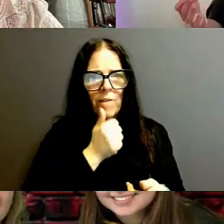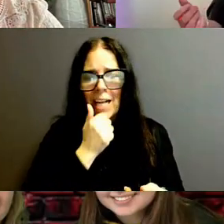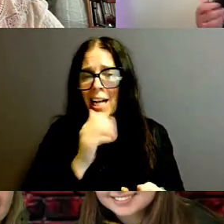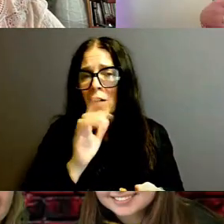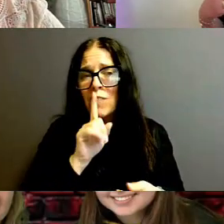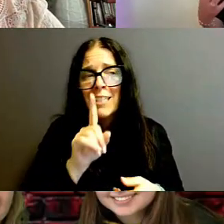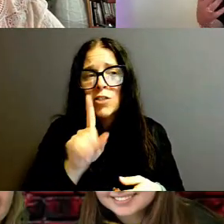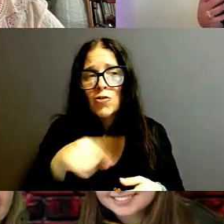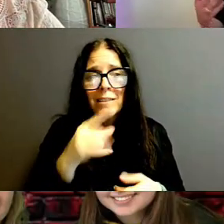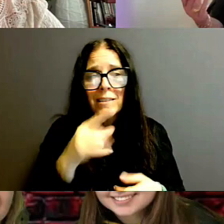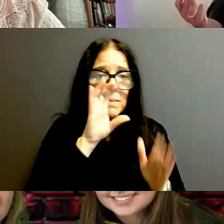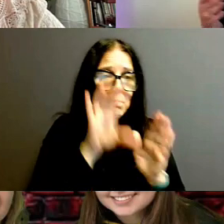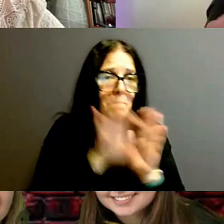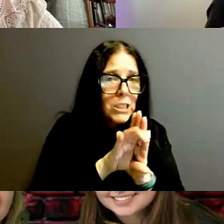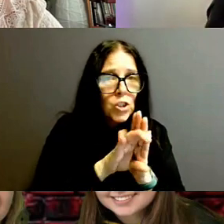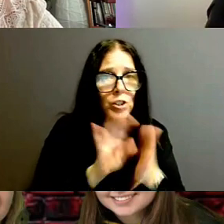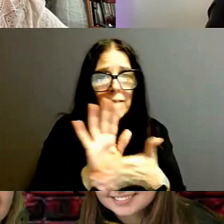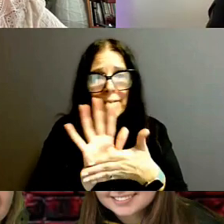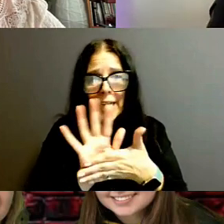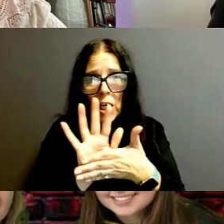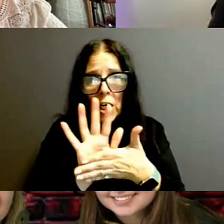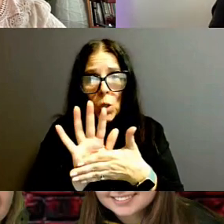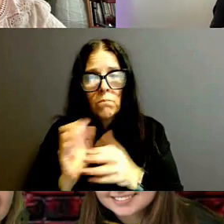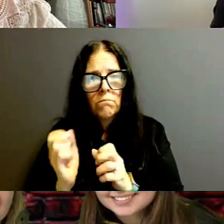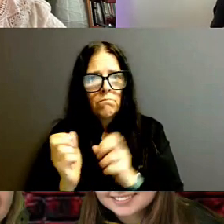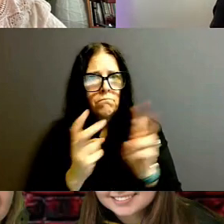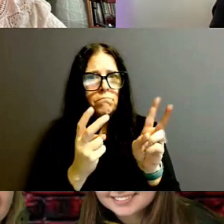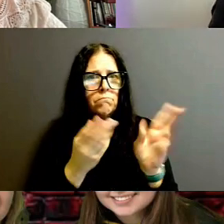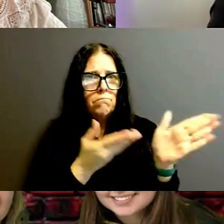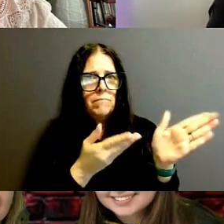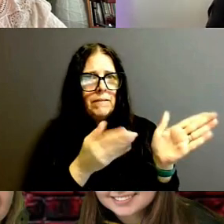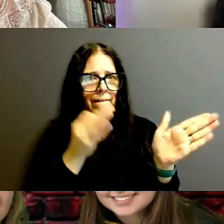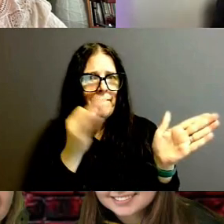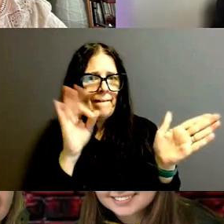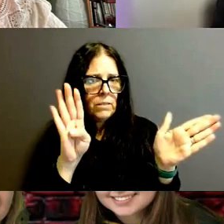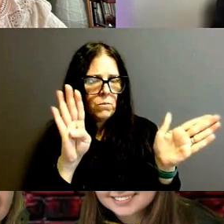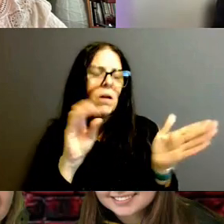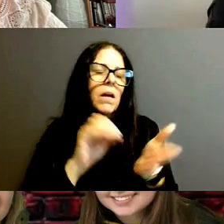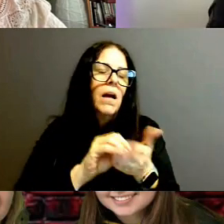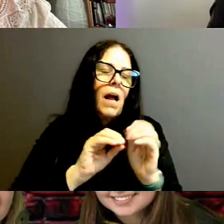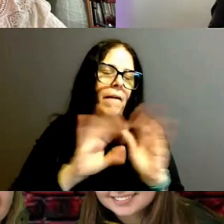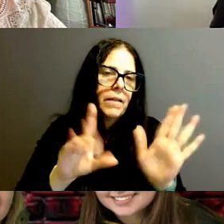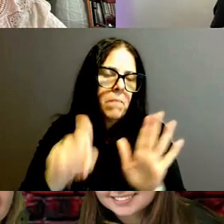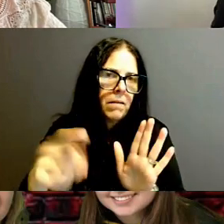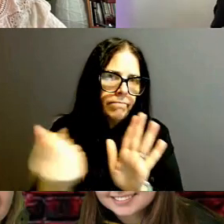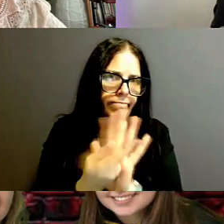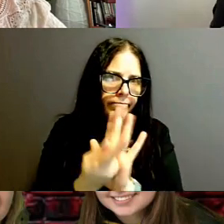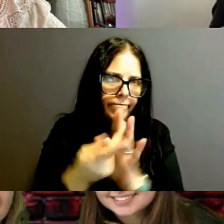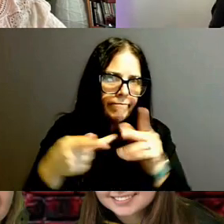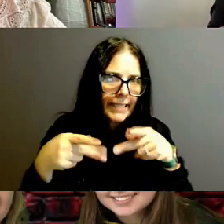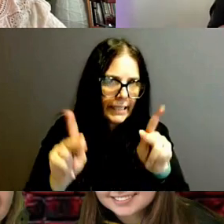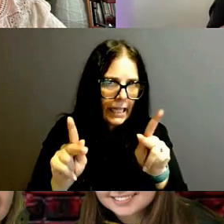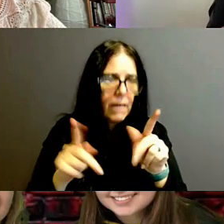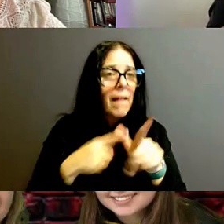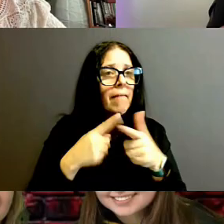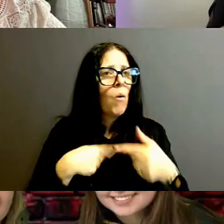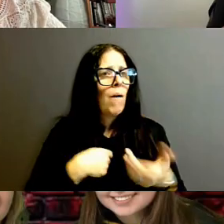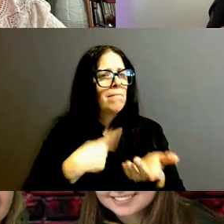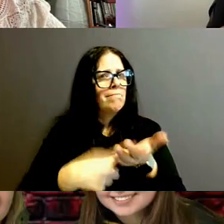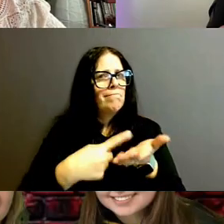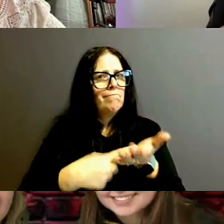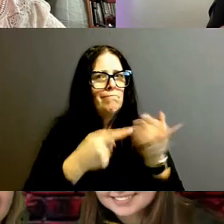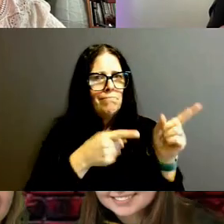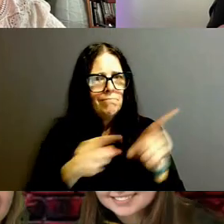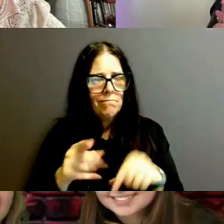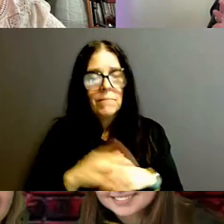or a video and posting it, obviously with the student's consent, and talk about it. So showcasing